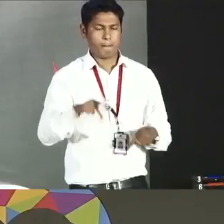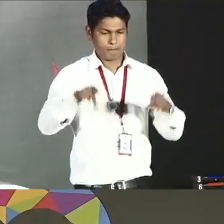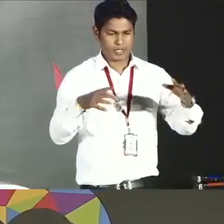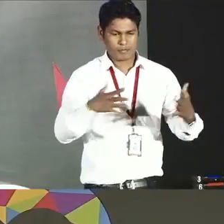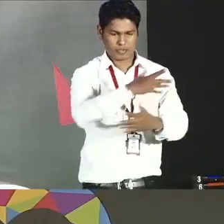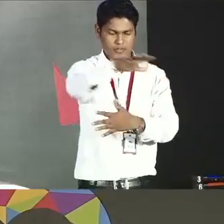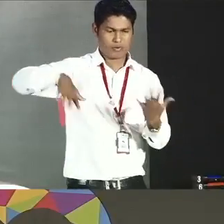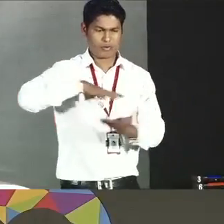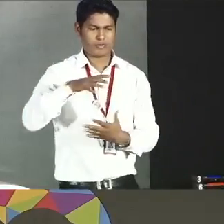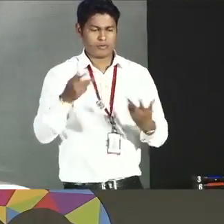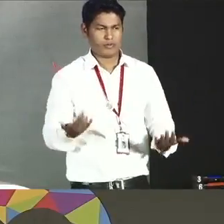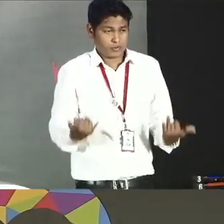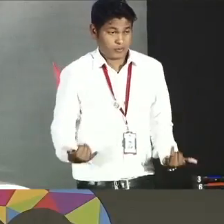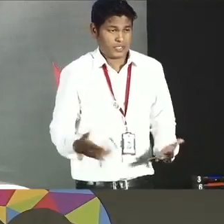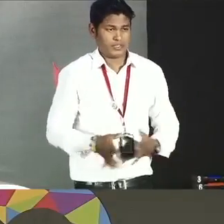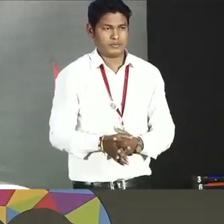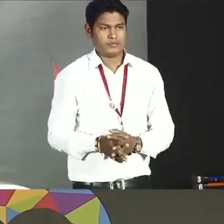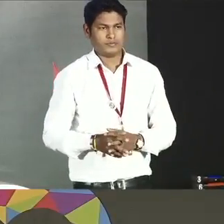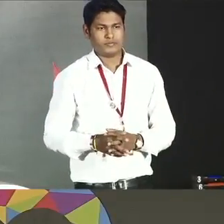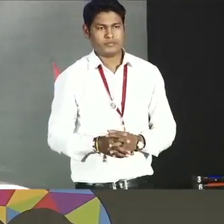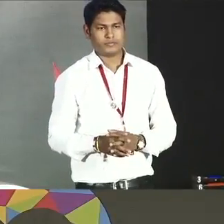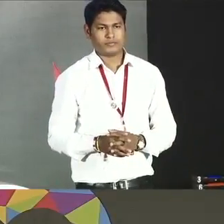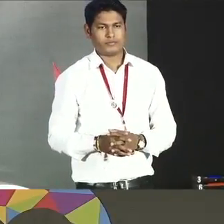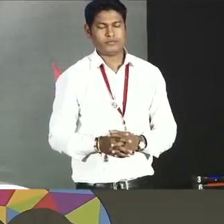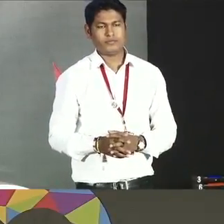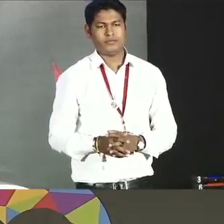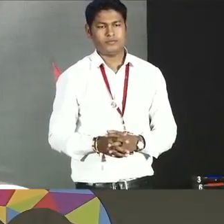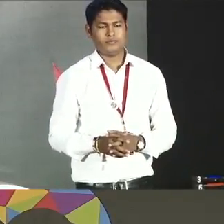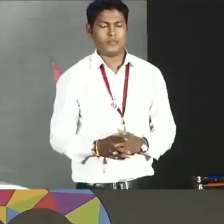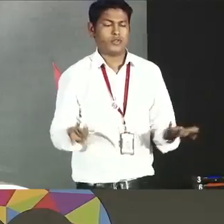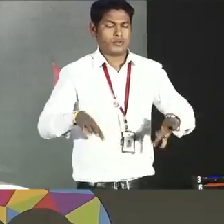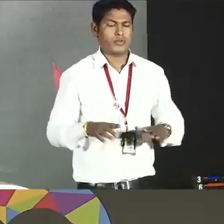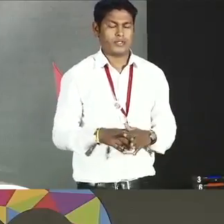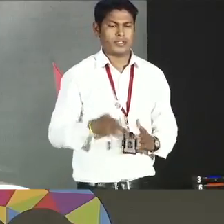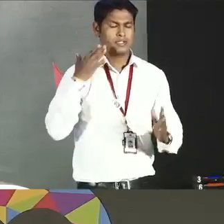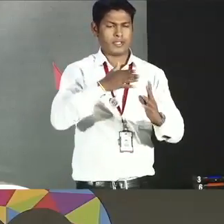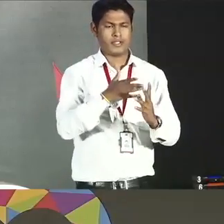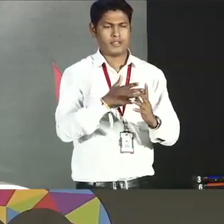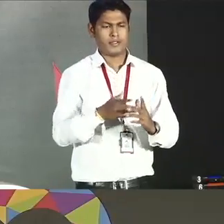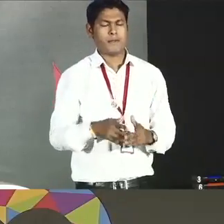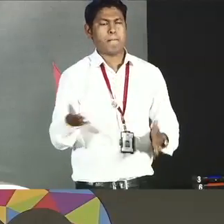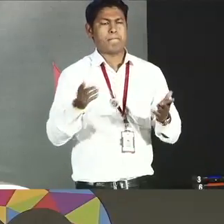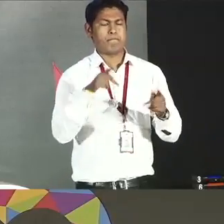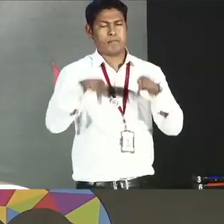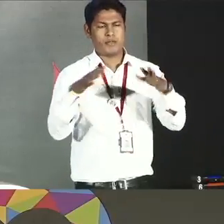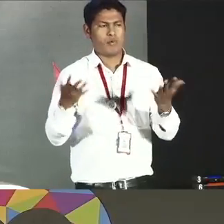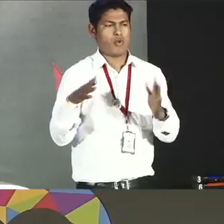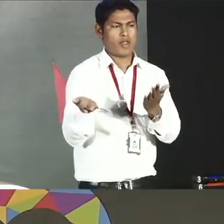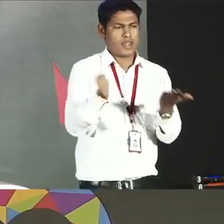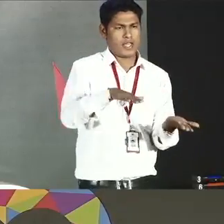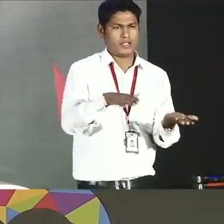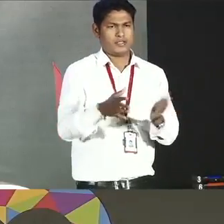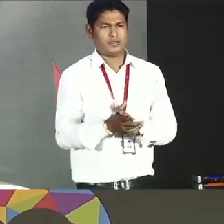what autism is today. Many people that didn't know not that long ago. And so that gets more people diagnosed. But if you look